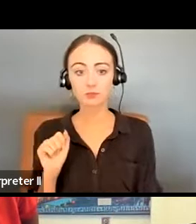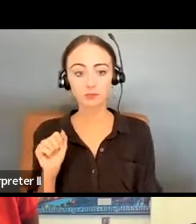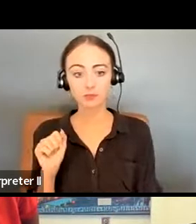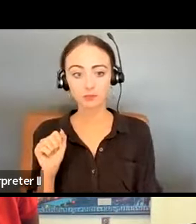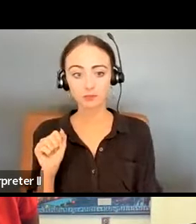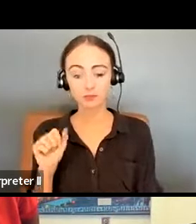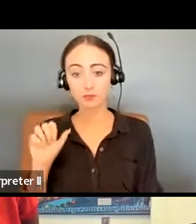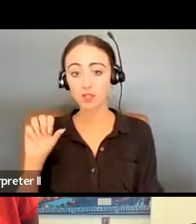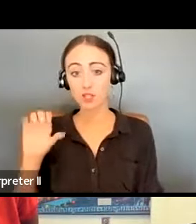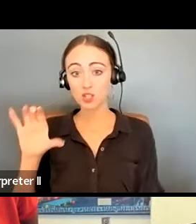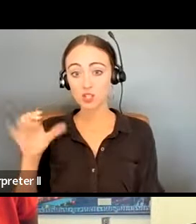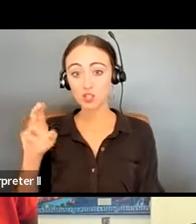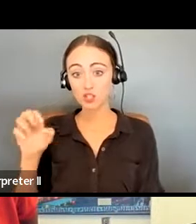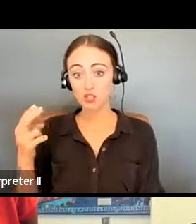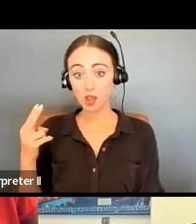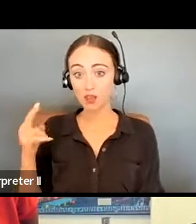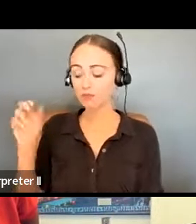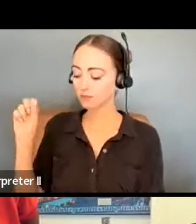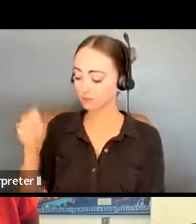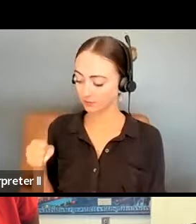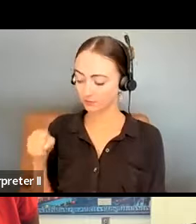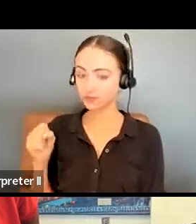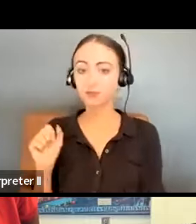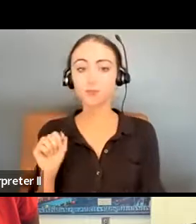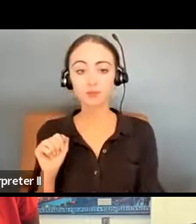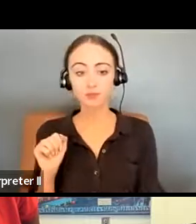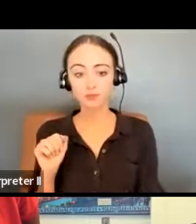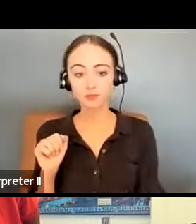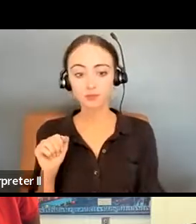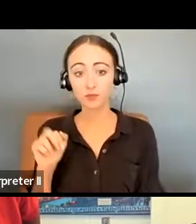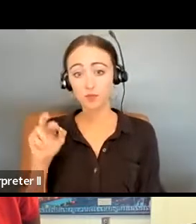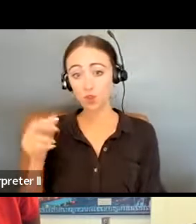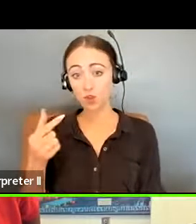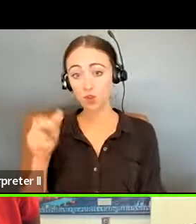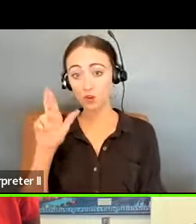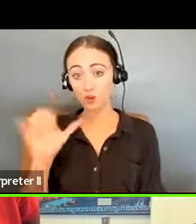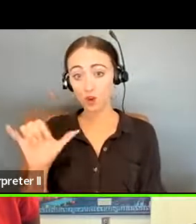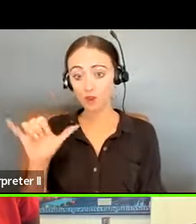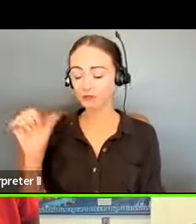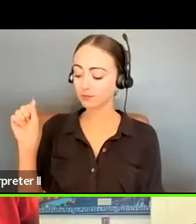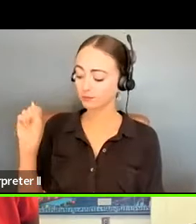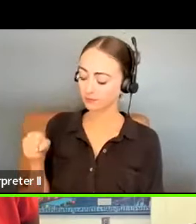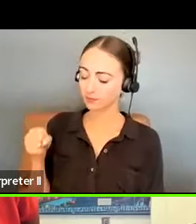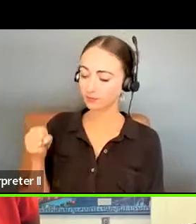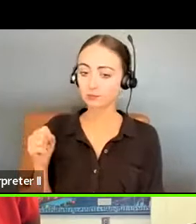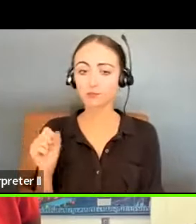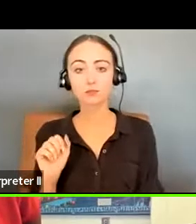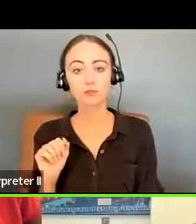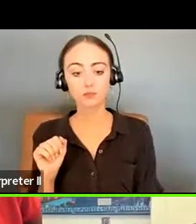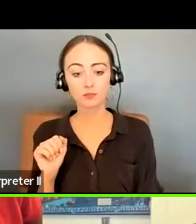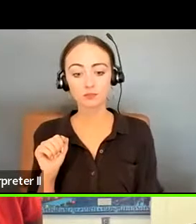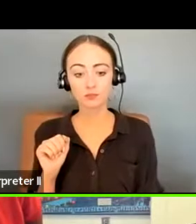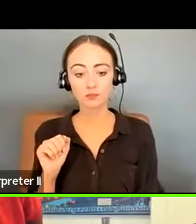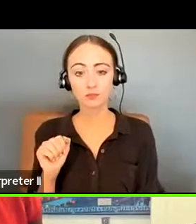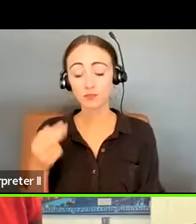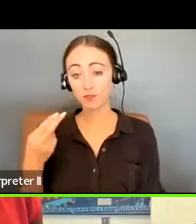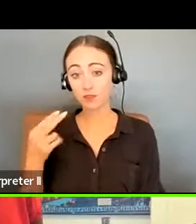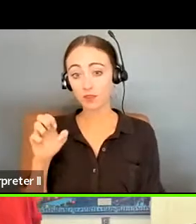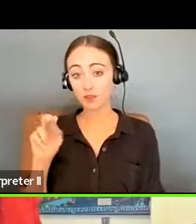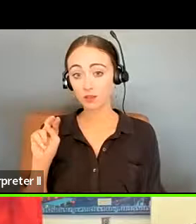Councilmember Che. Yes. Councilmember Che votes yes. Councilmember Gray. Yes. Councilmember Gray votes yes. Councilmember